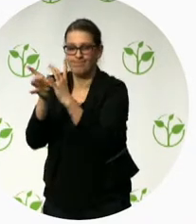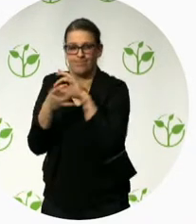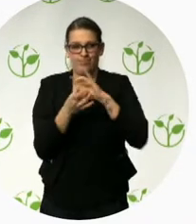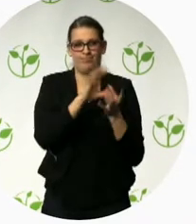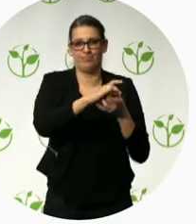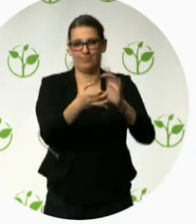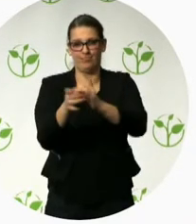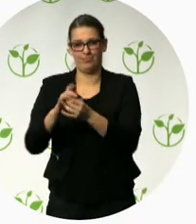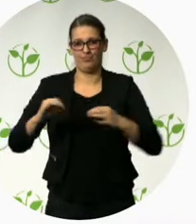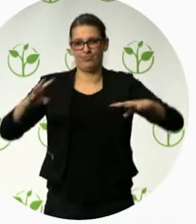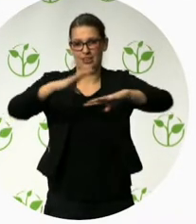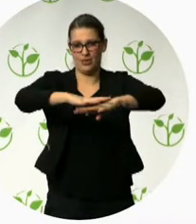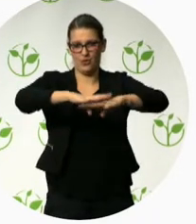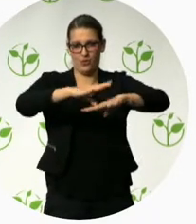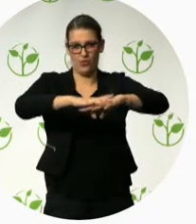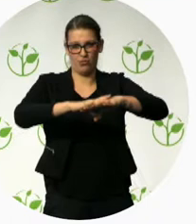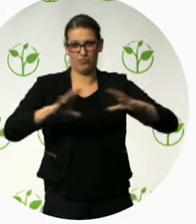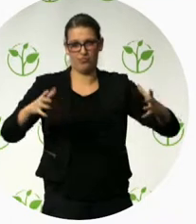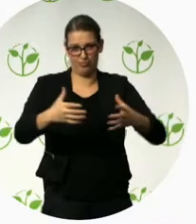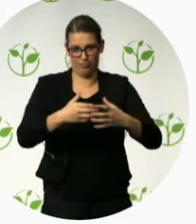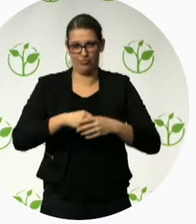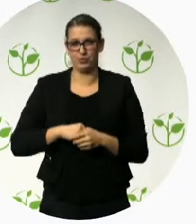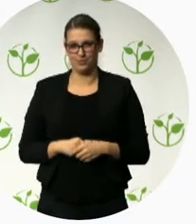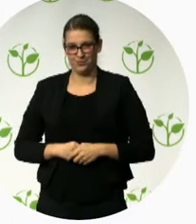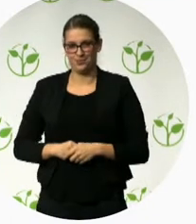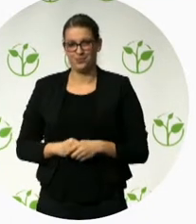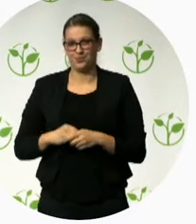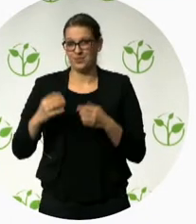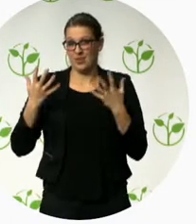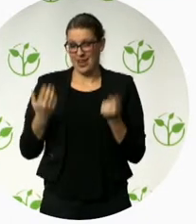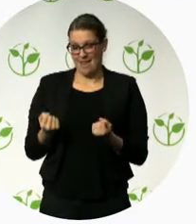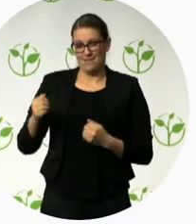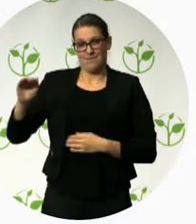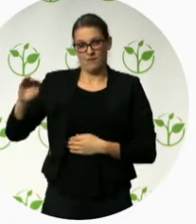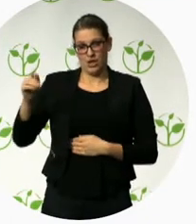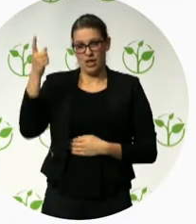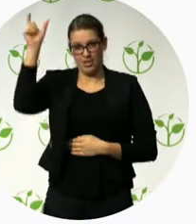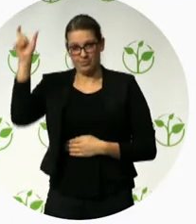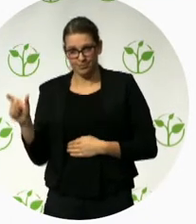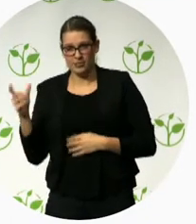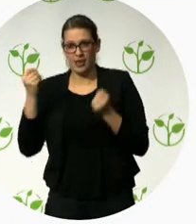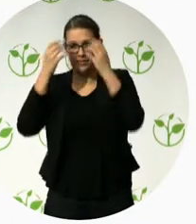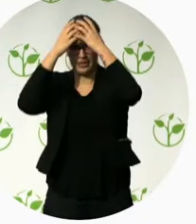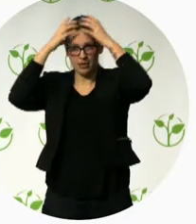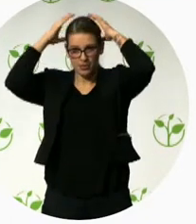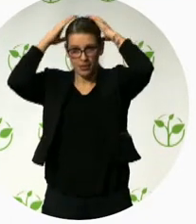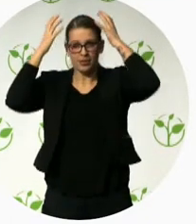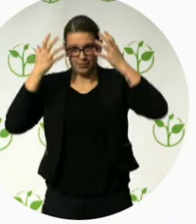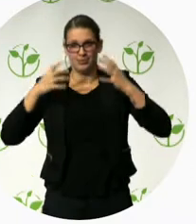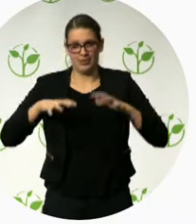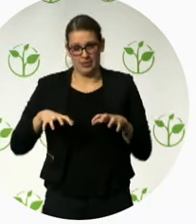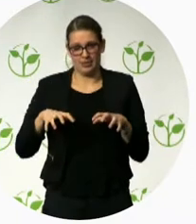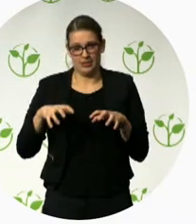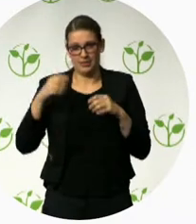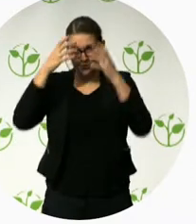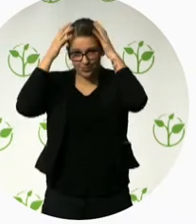old, with cerebral palsy. You can see with a very small, very minor kind of intervention, you can change things a lot. We have